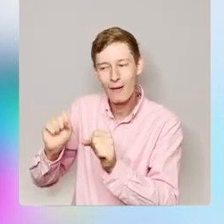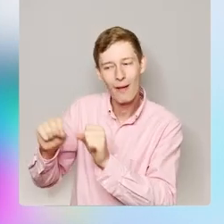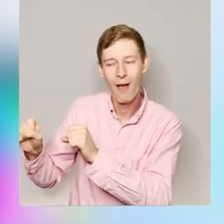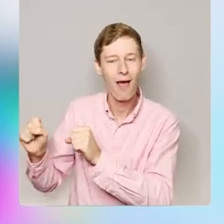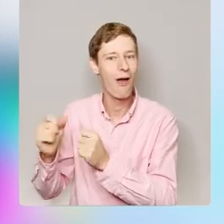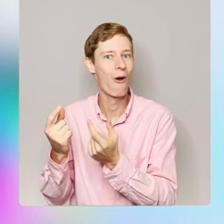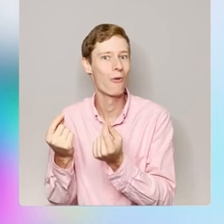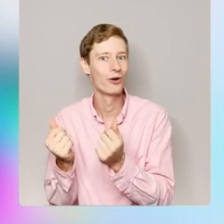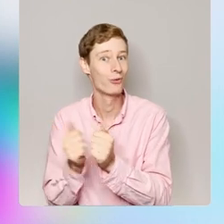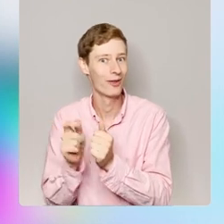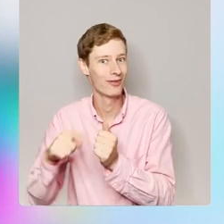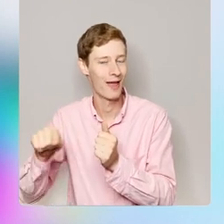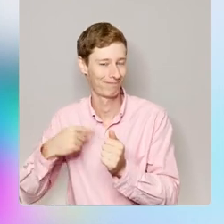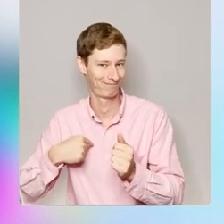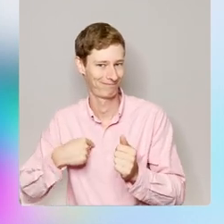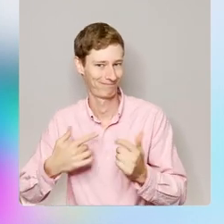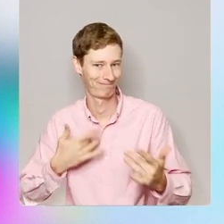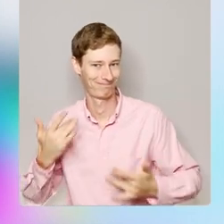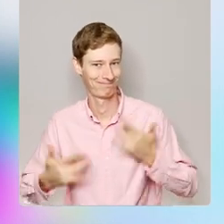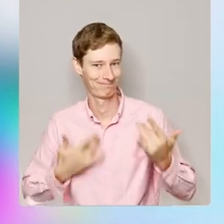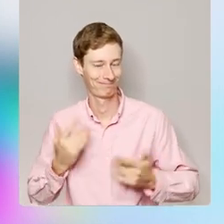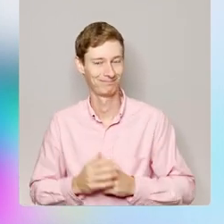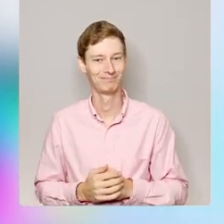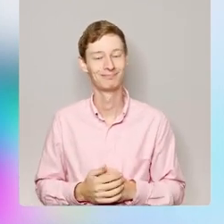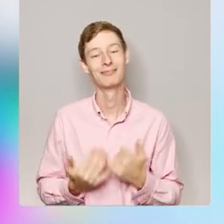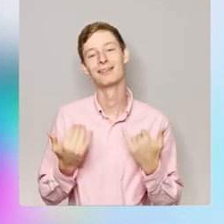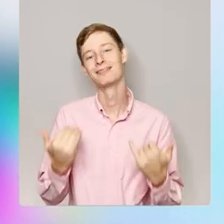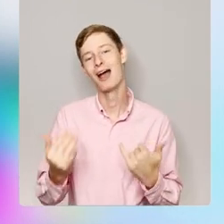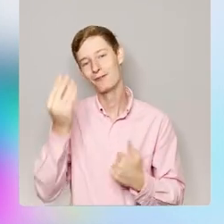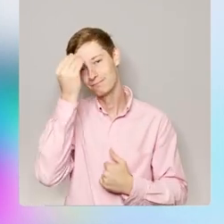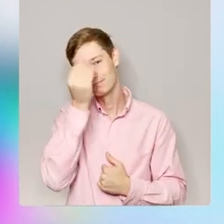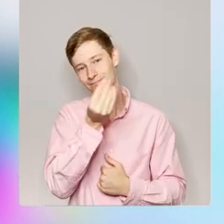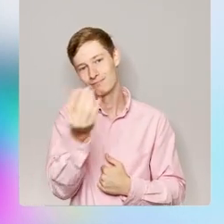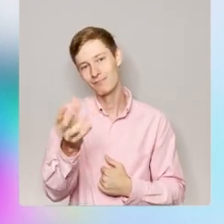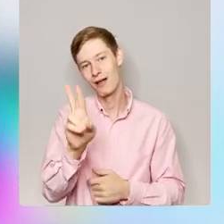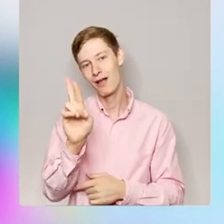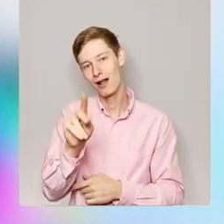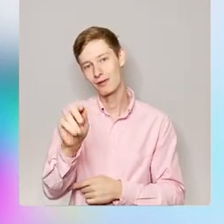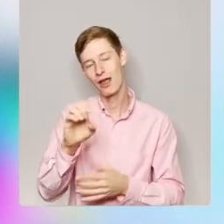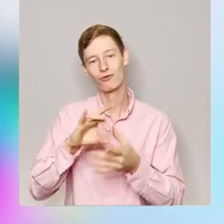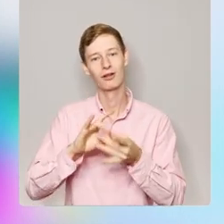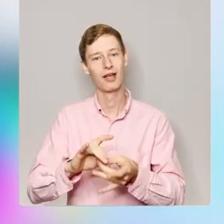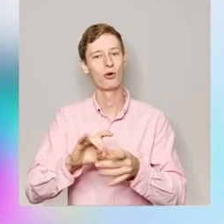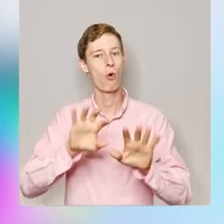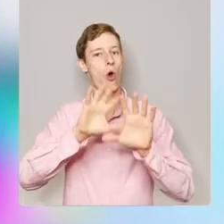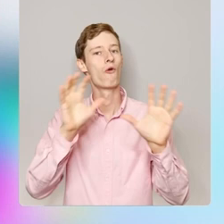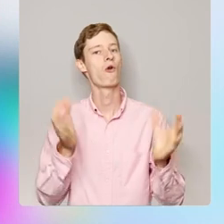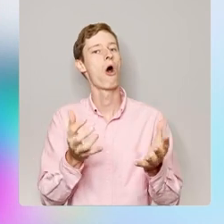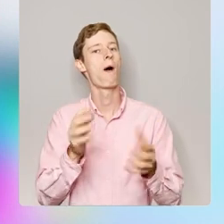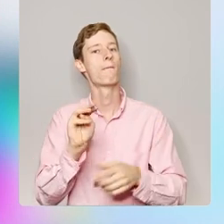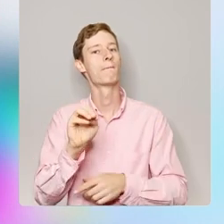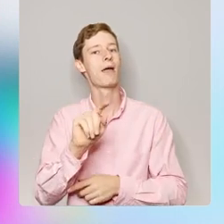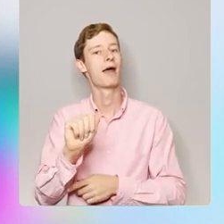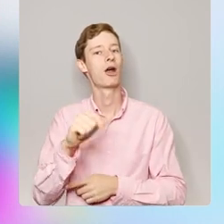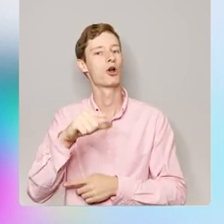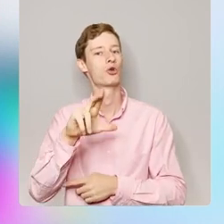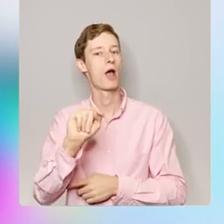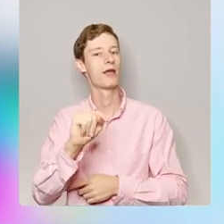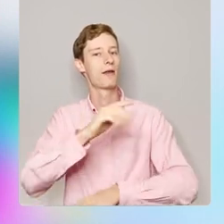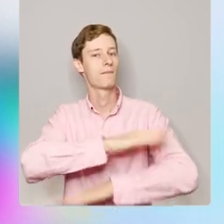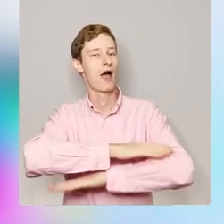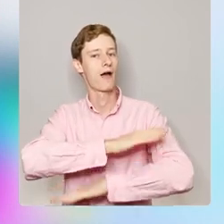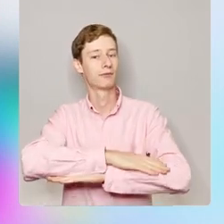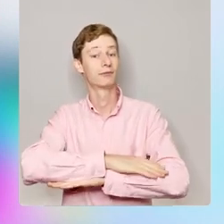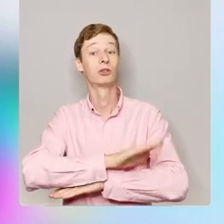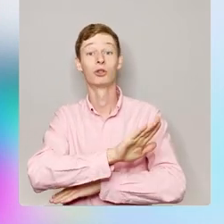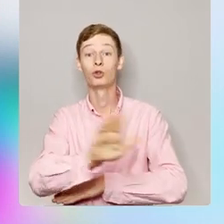them. Now, I want to share some updates from the overall MetaQuest platform. Our teams are